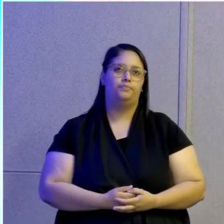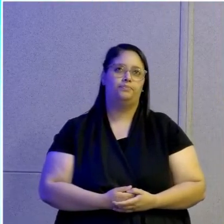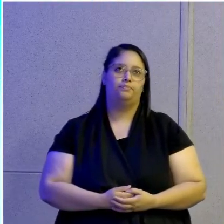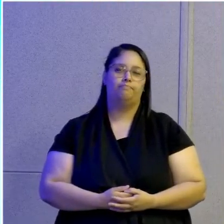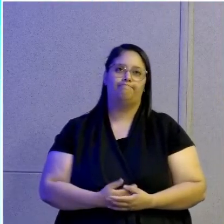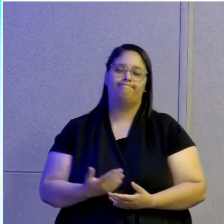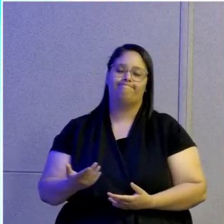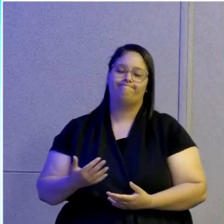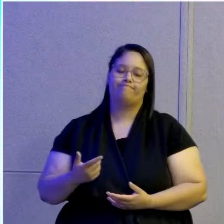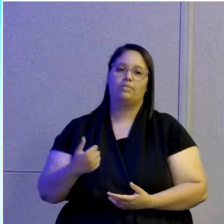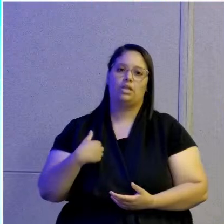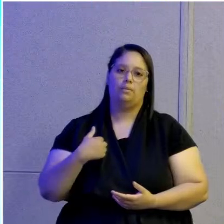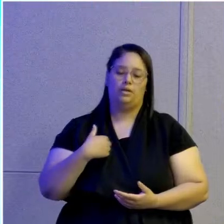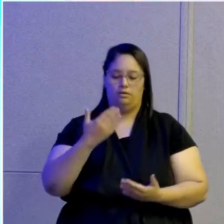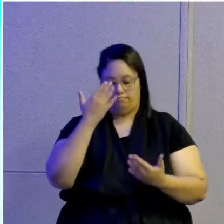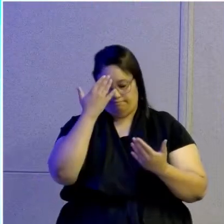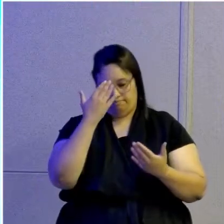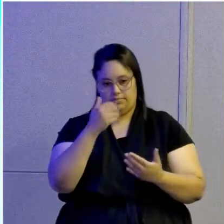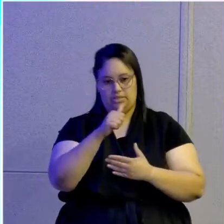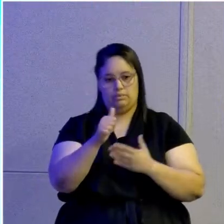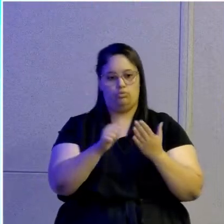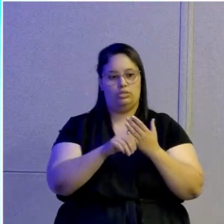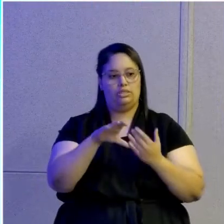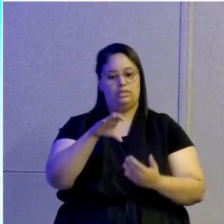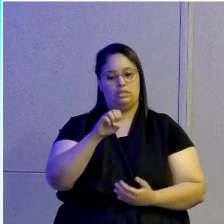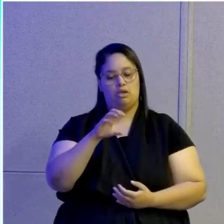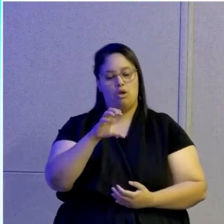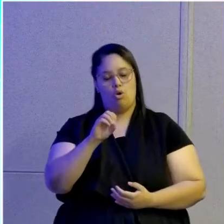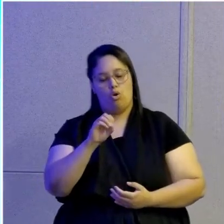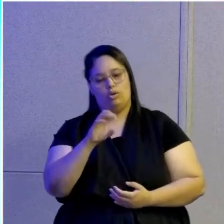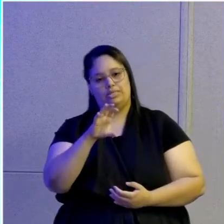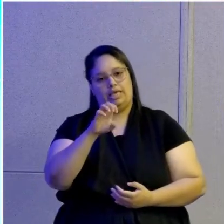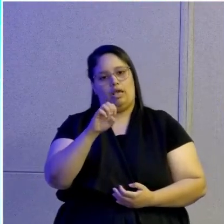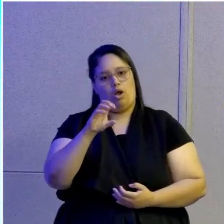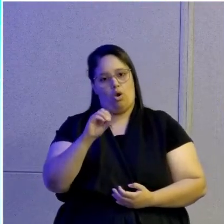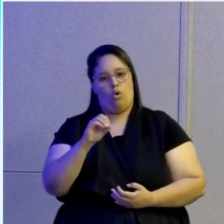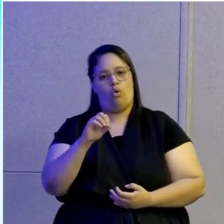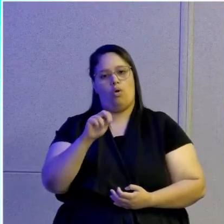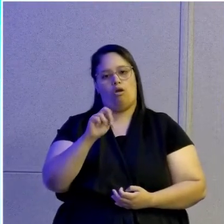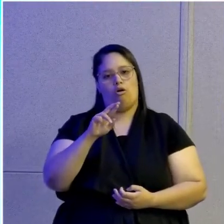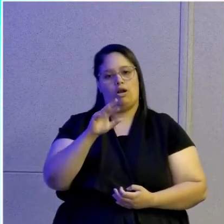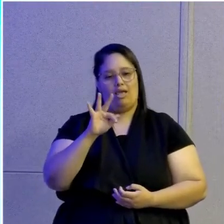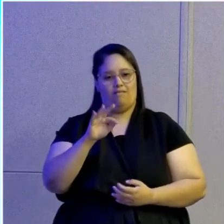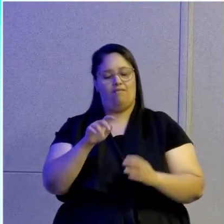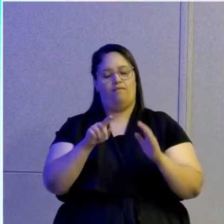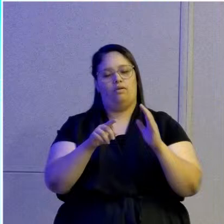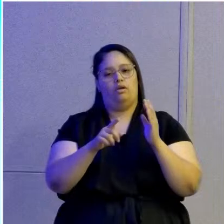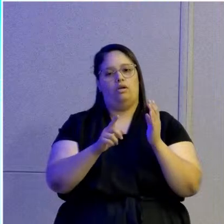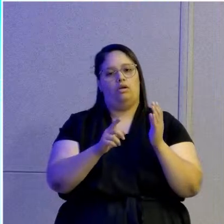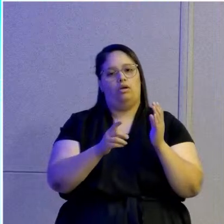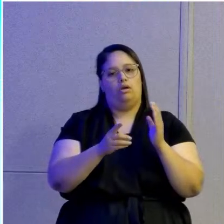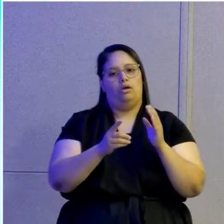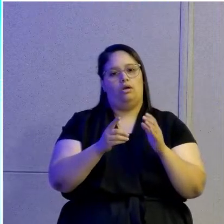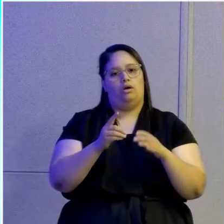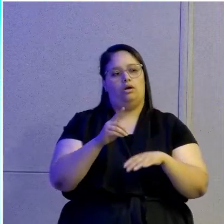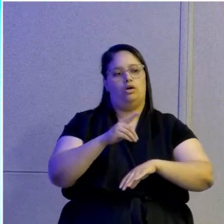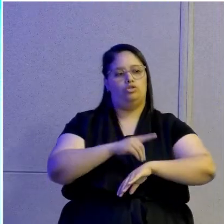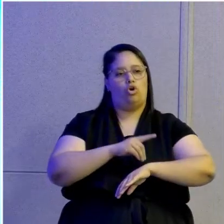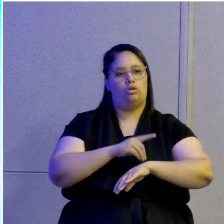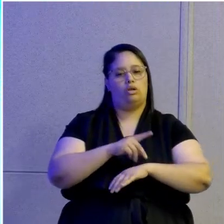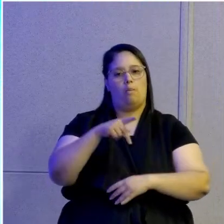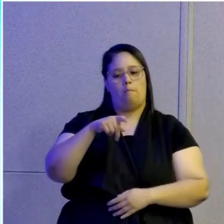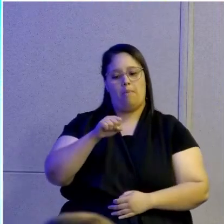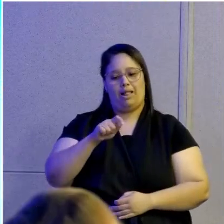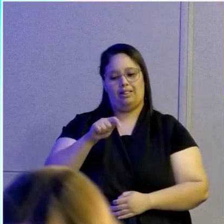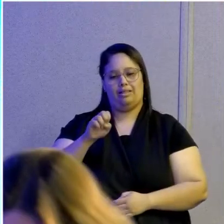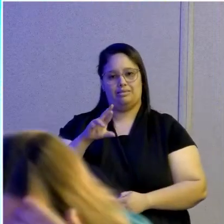let me greet the Deputy CEO of the NRF, Dr. Peterson. Greetings